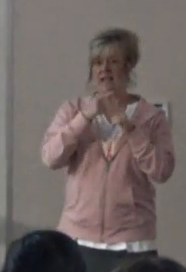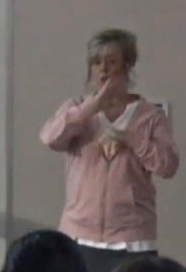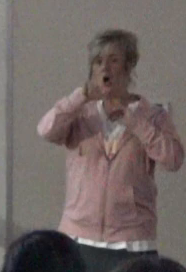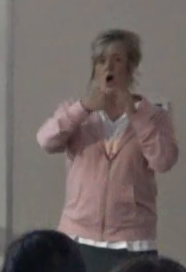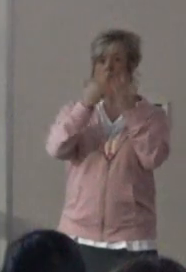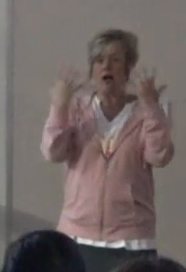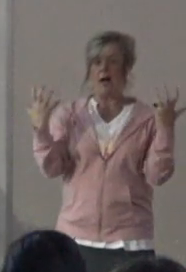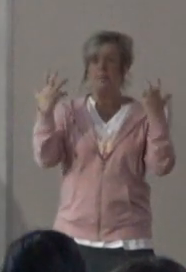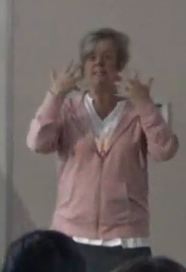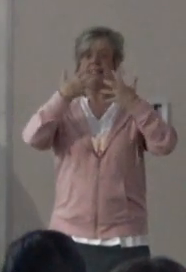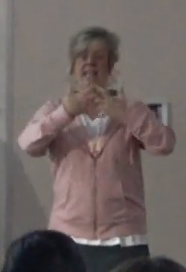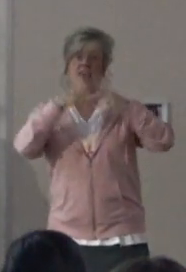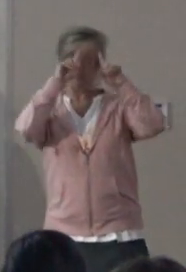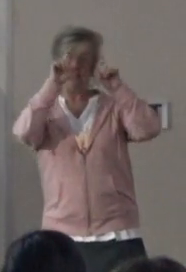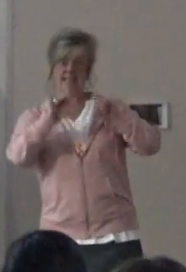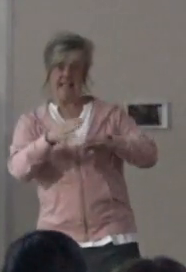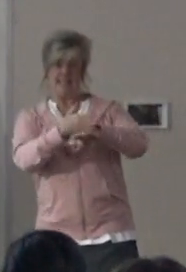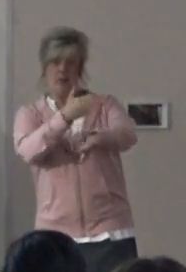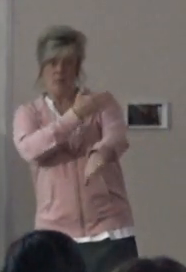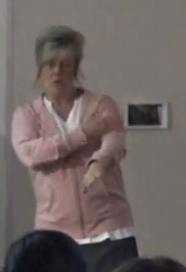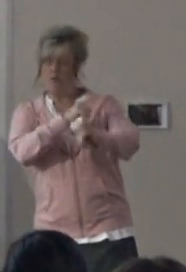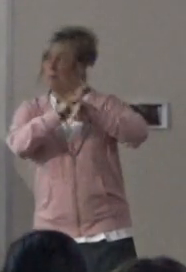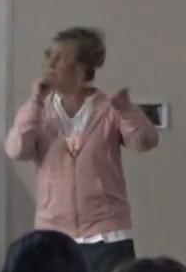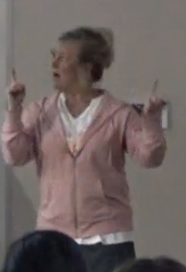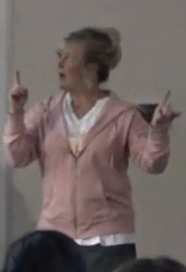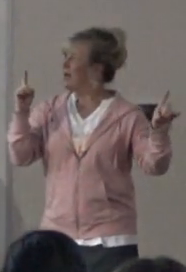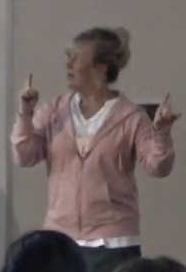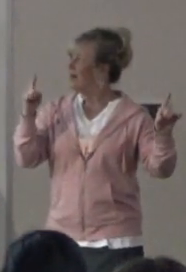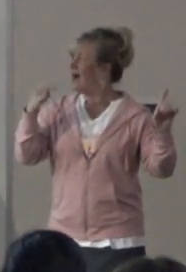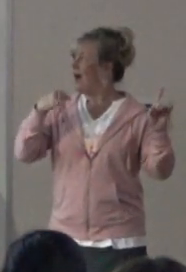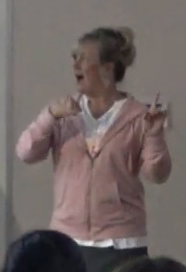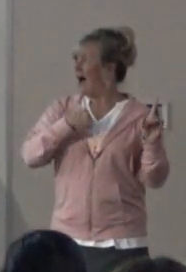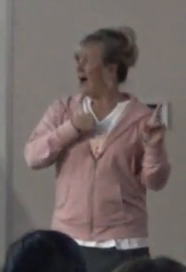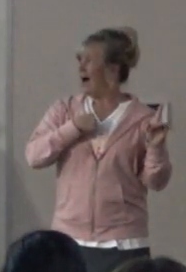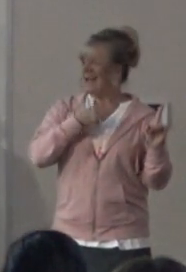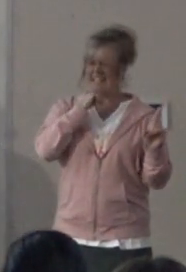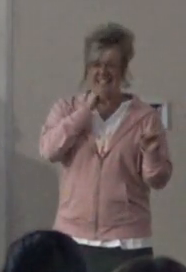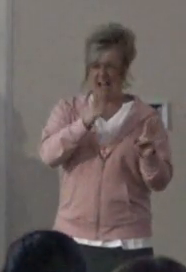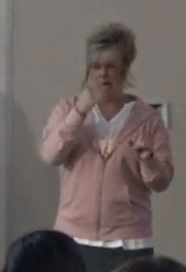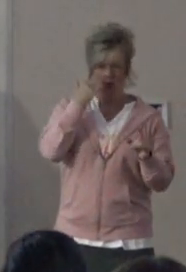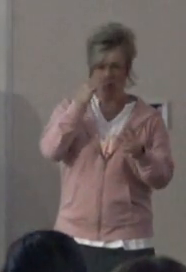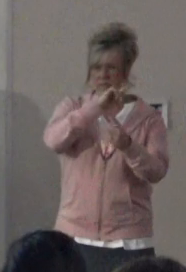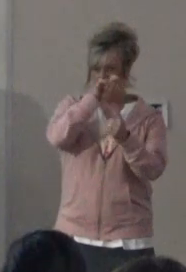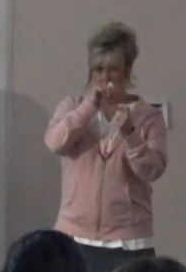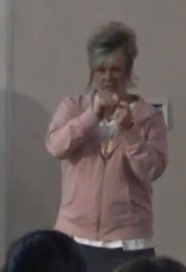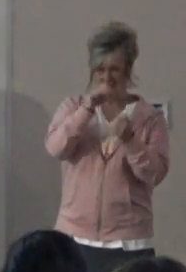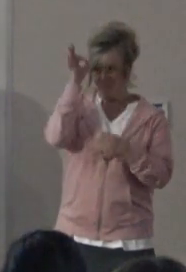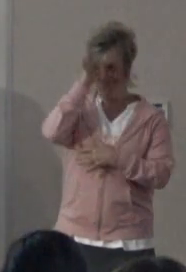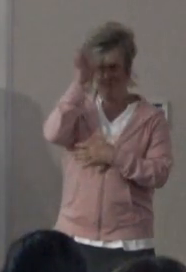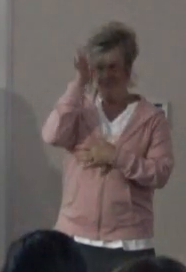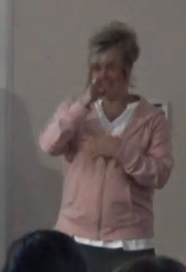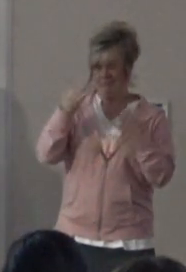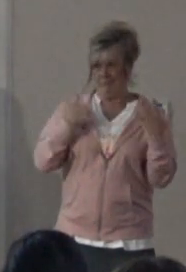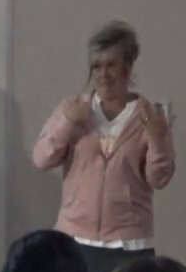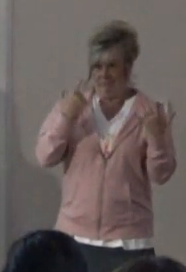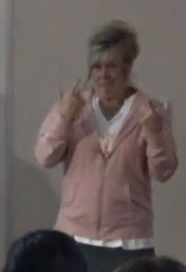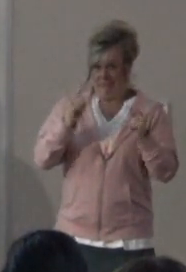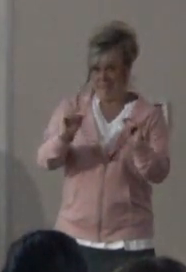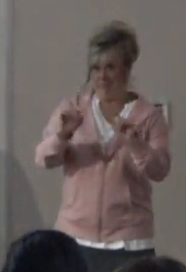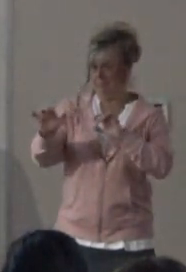just come together and I'll test and improve. But I wasn't sure the specifics of it, so I didn't really know what I was trying